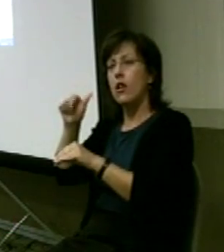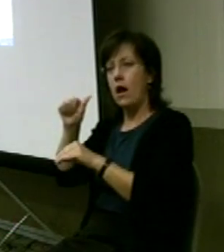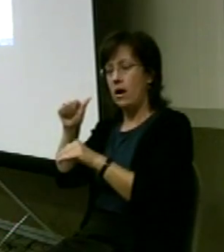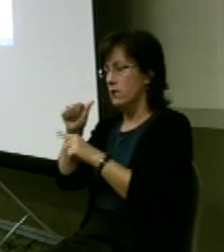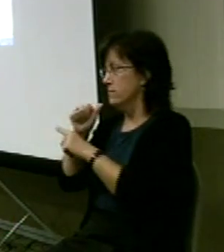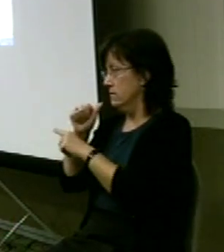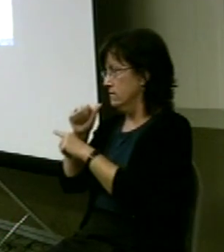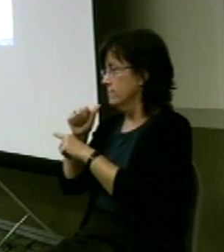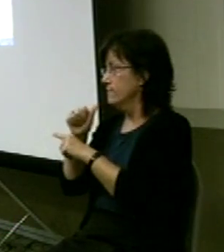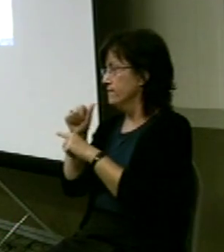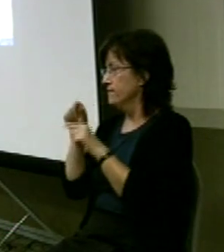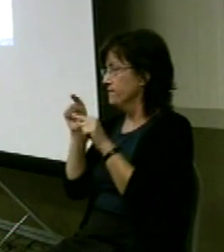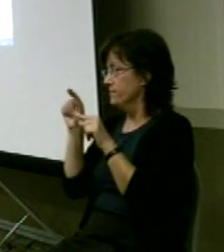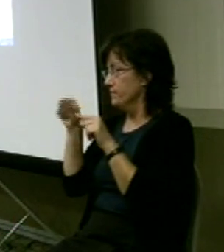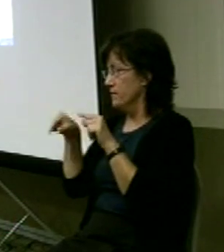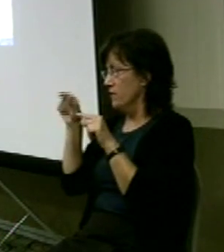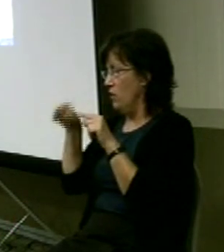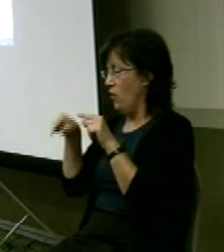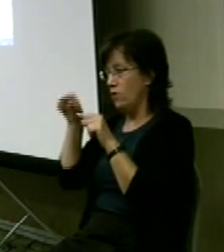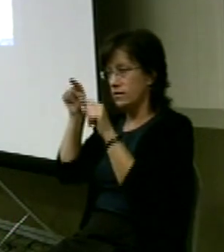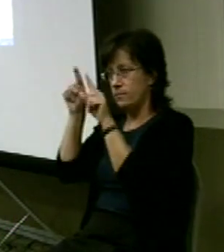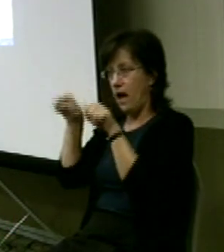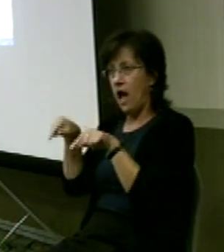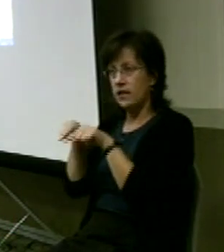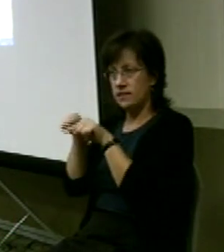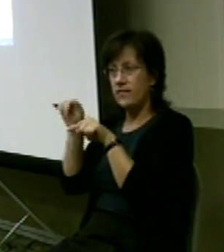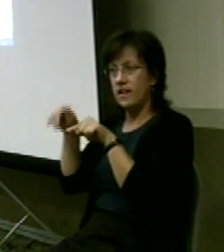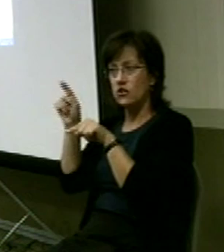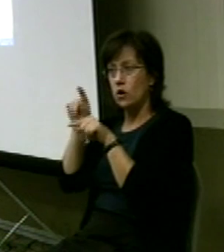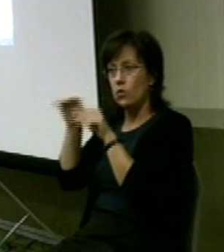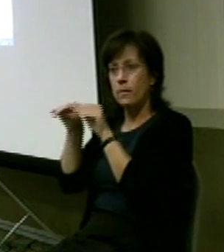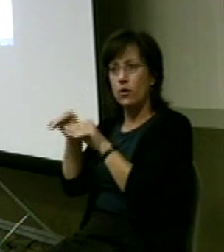That's what these boxes are. The formulas are in these boxes here.